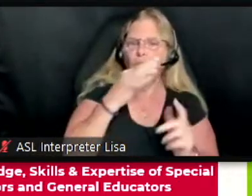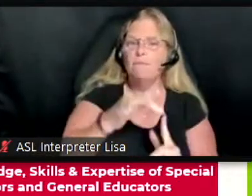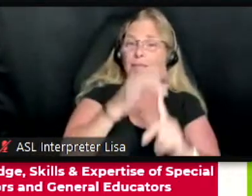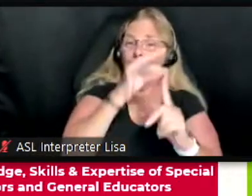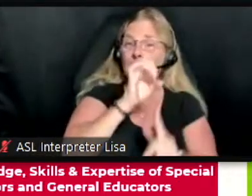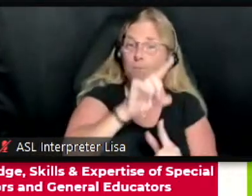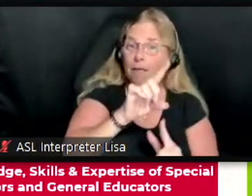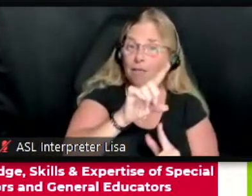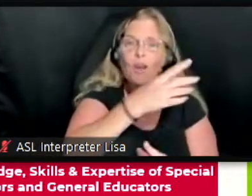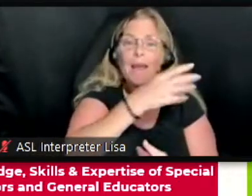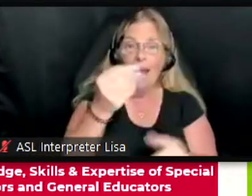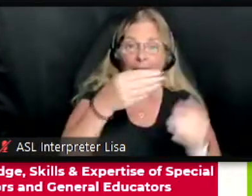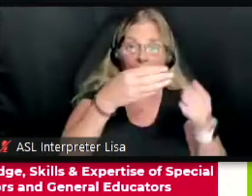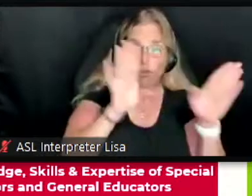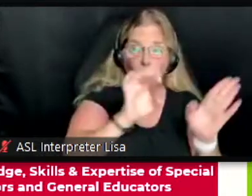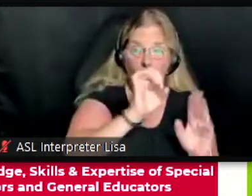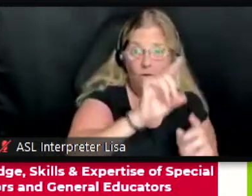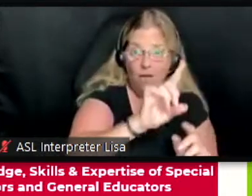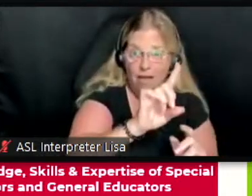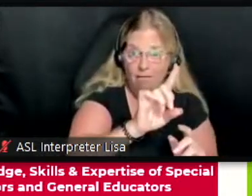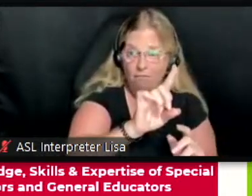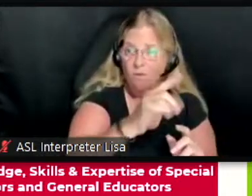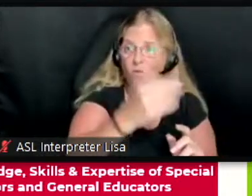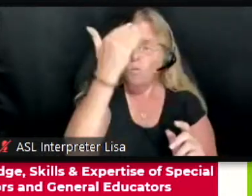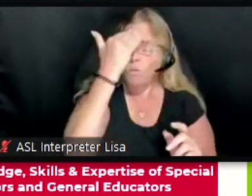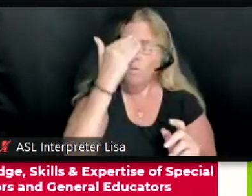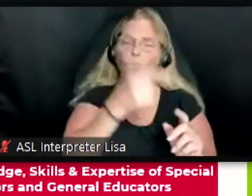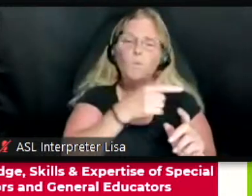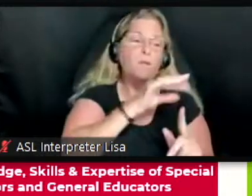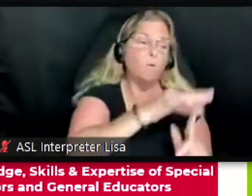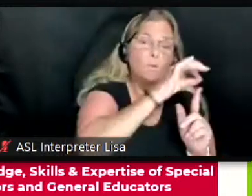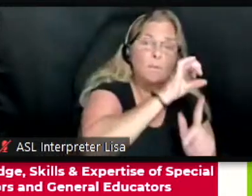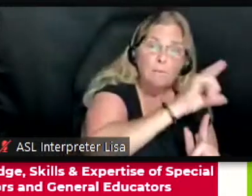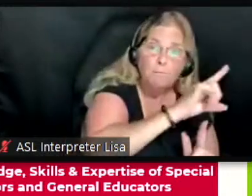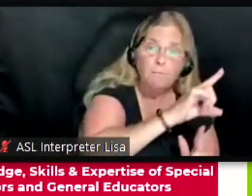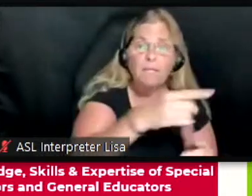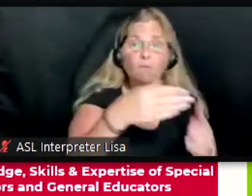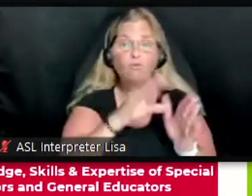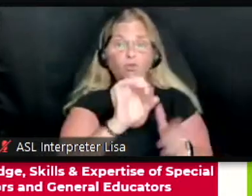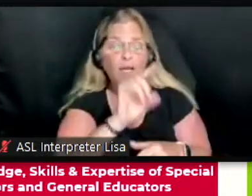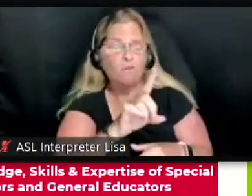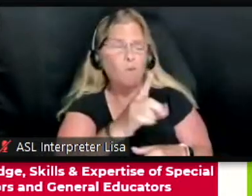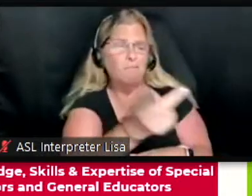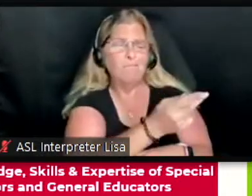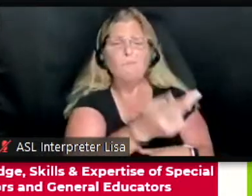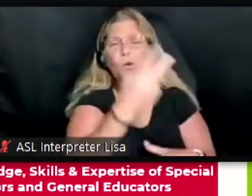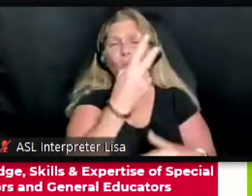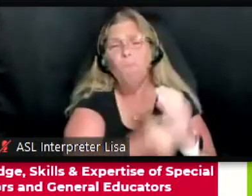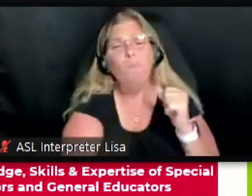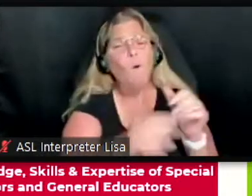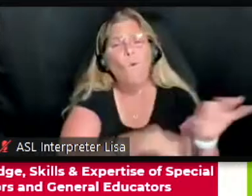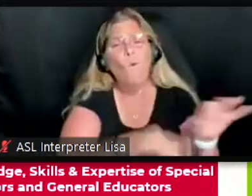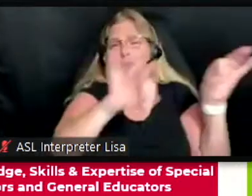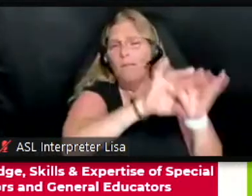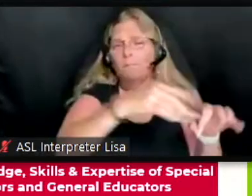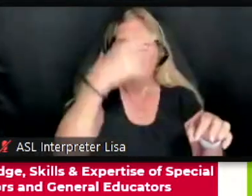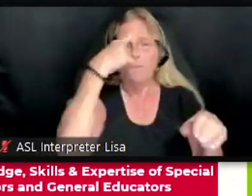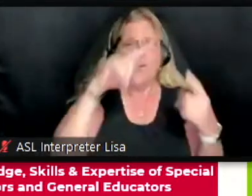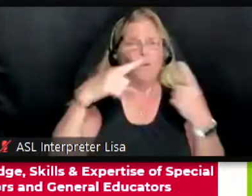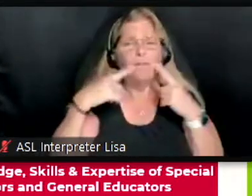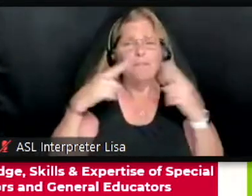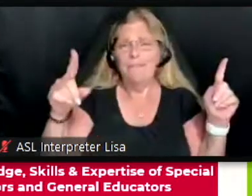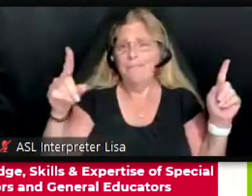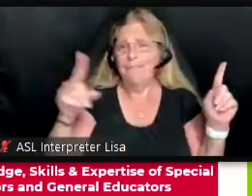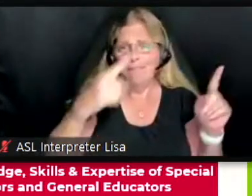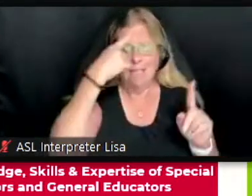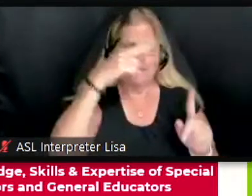general educators. We know that both players are critical to the success of students with disabilities. So we're going to have